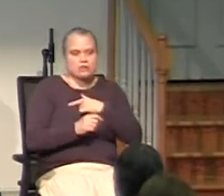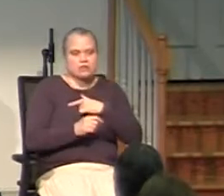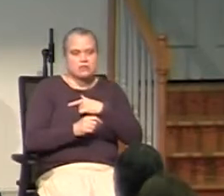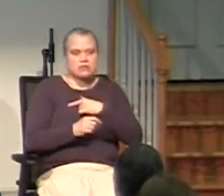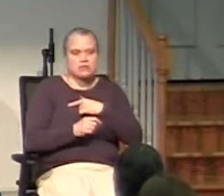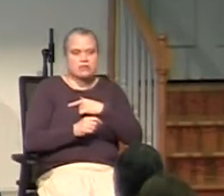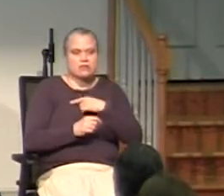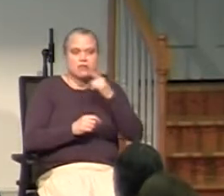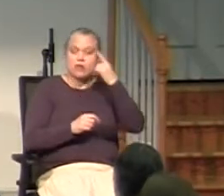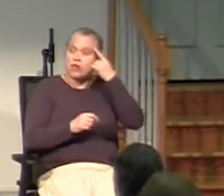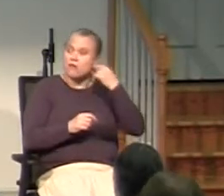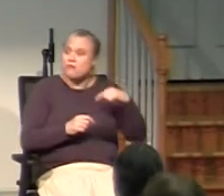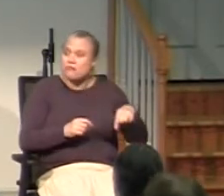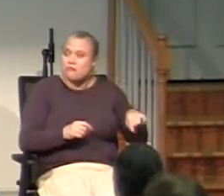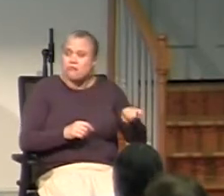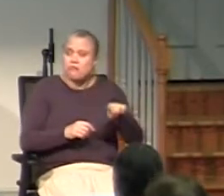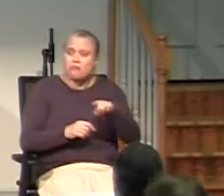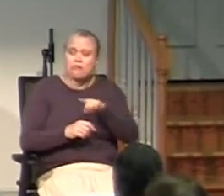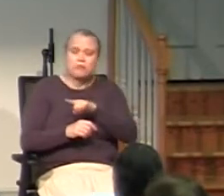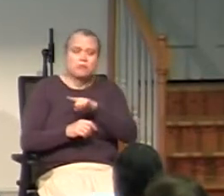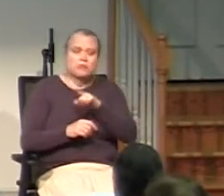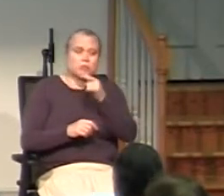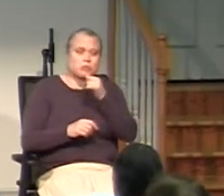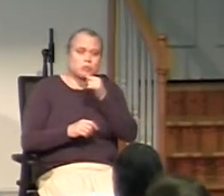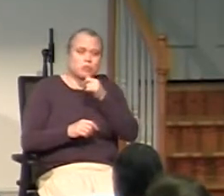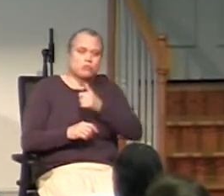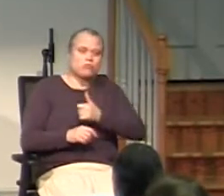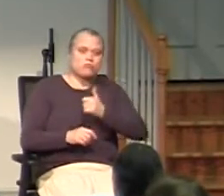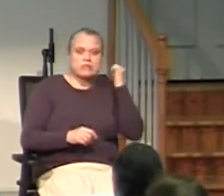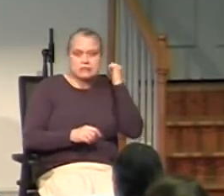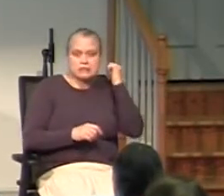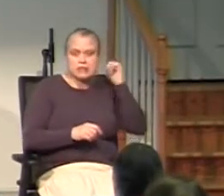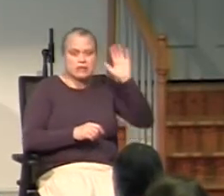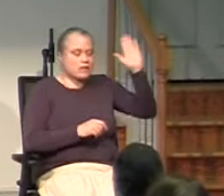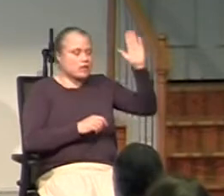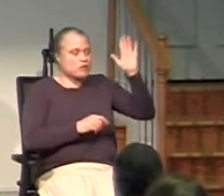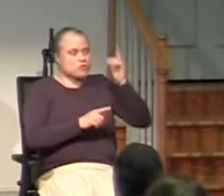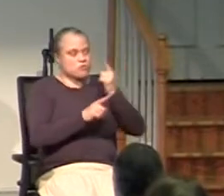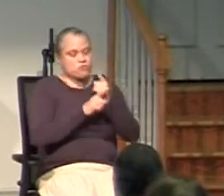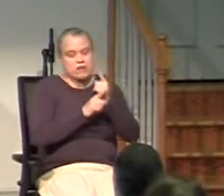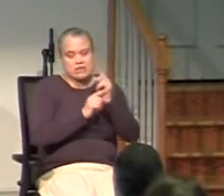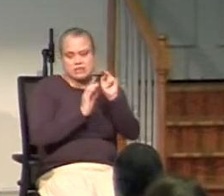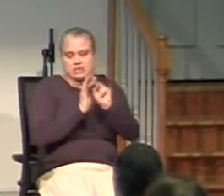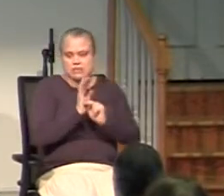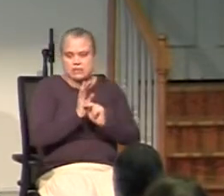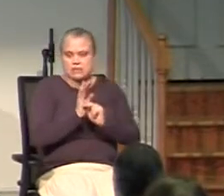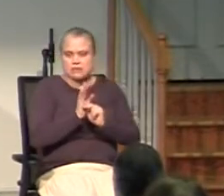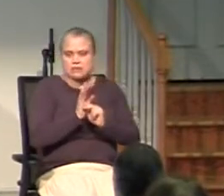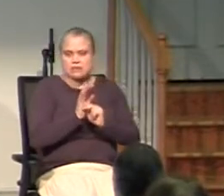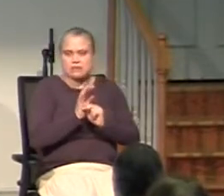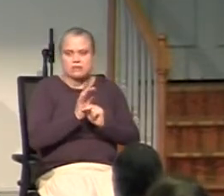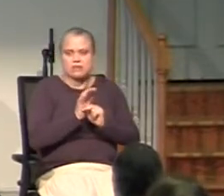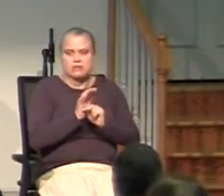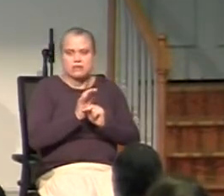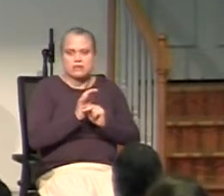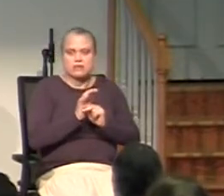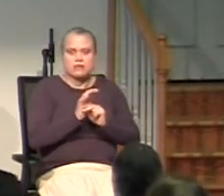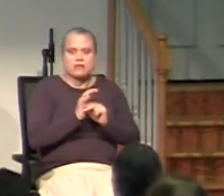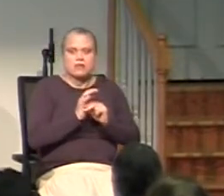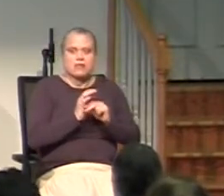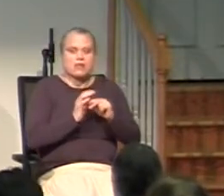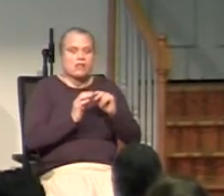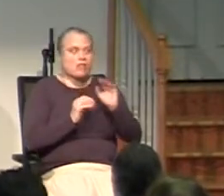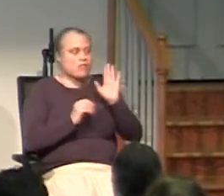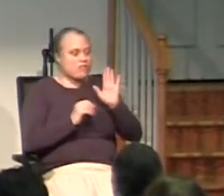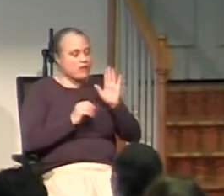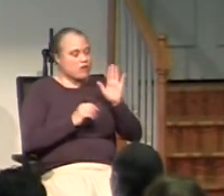reject what Christ has done, that where he's taken their responsibility and their accountability, they will